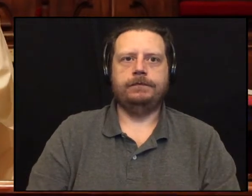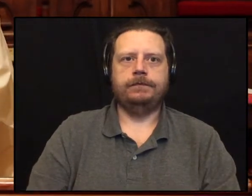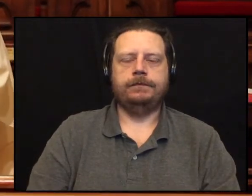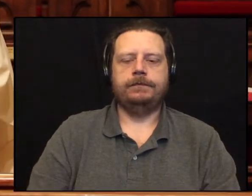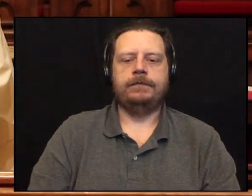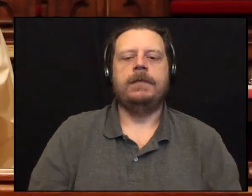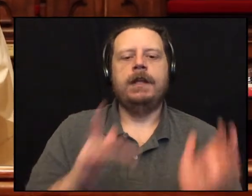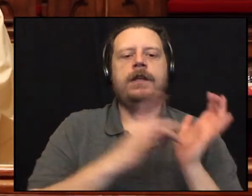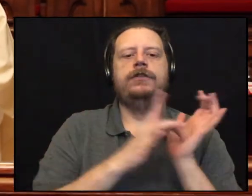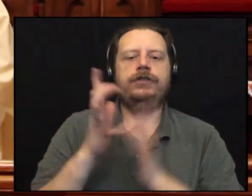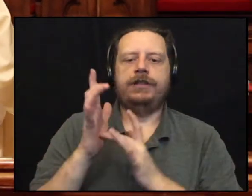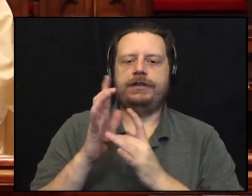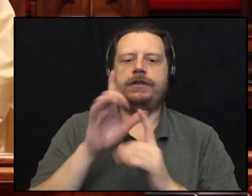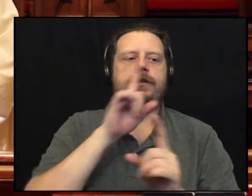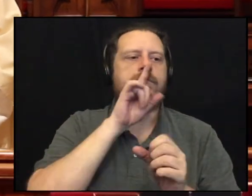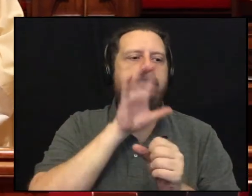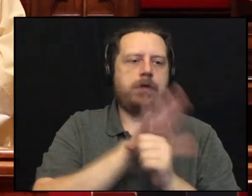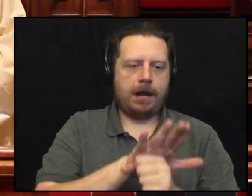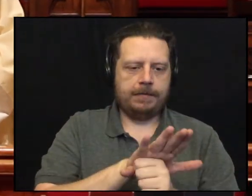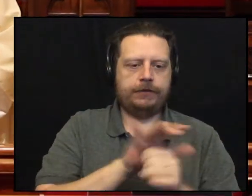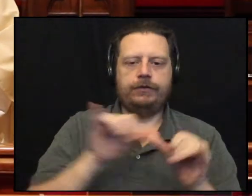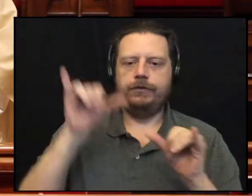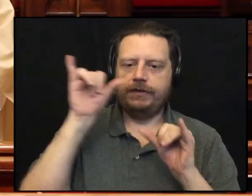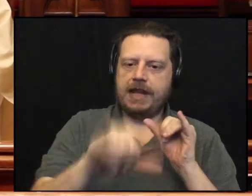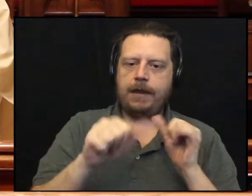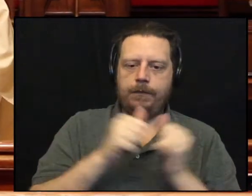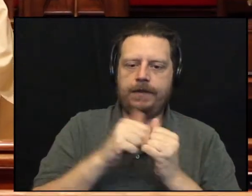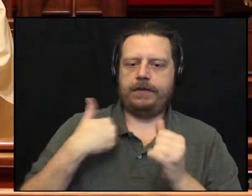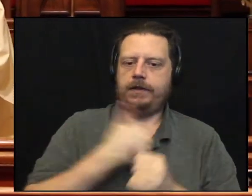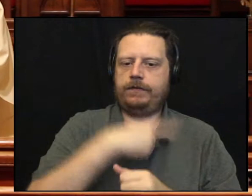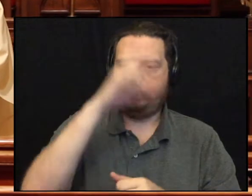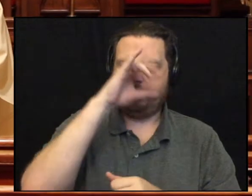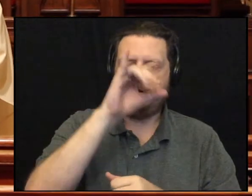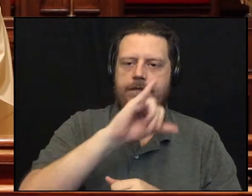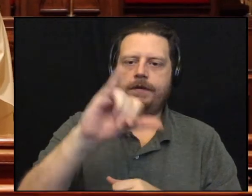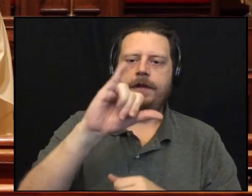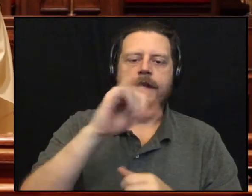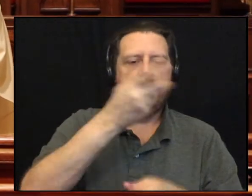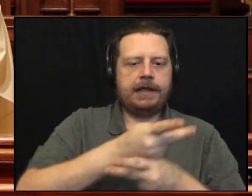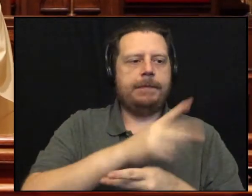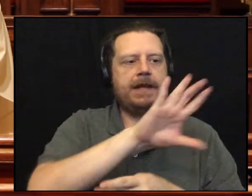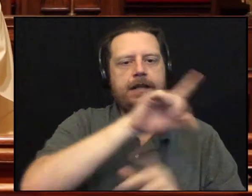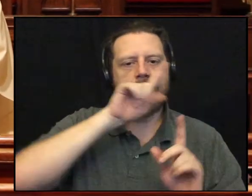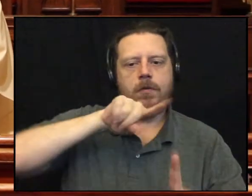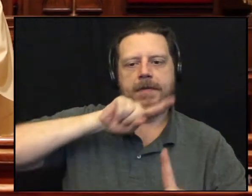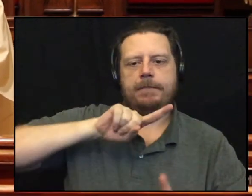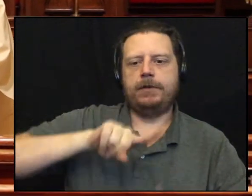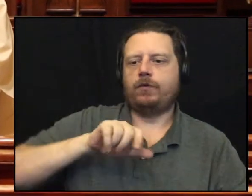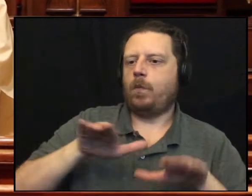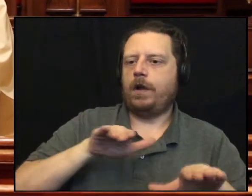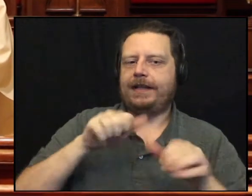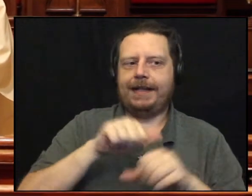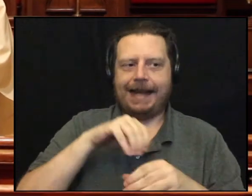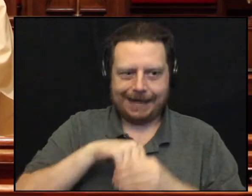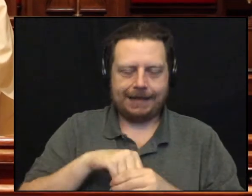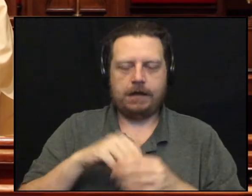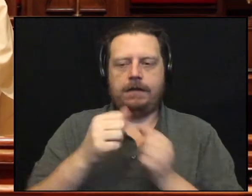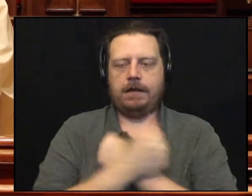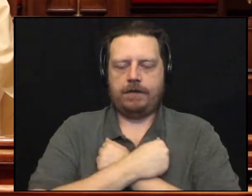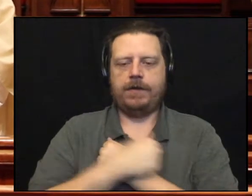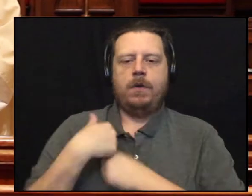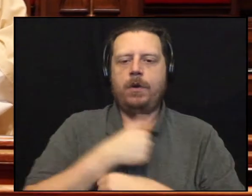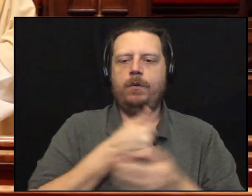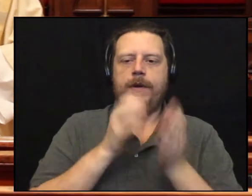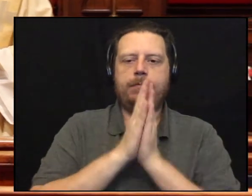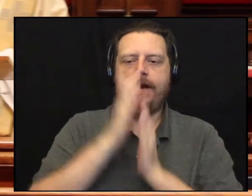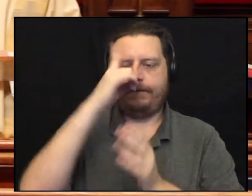Jesus promised to remain with us forever. Keeping his commandments and walking in love, we pray for the world so